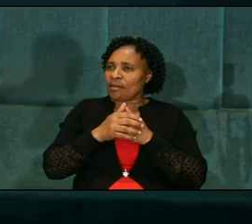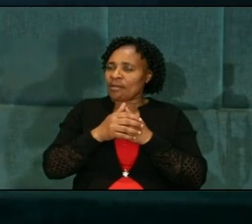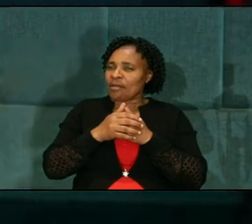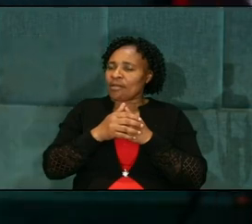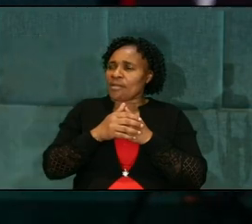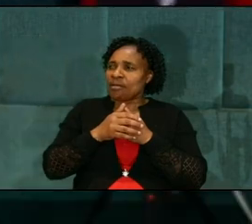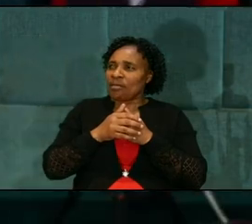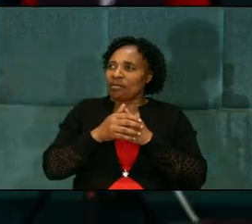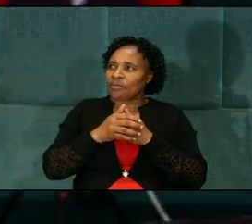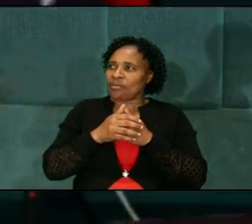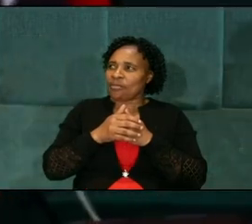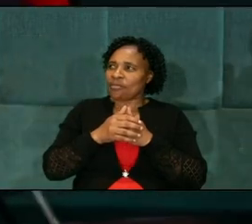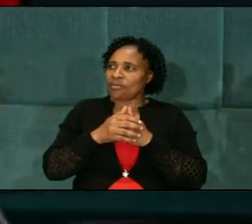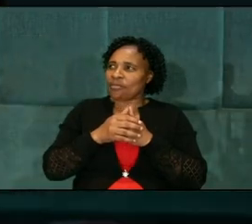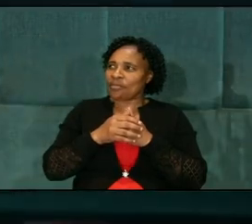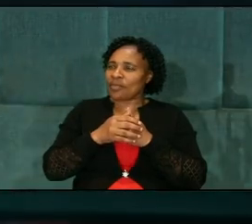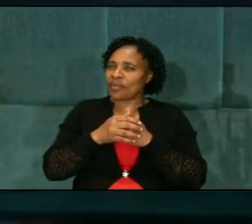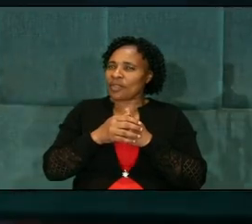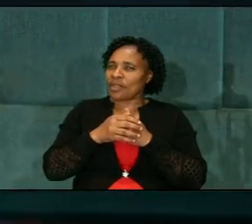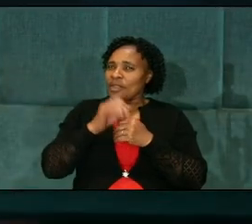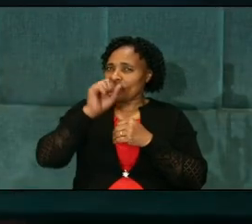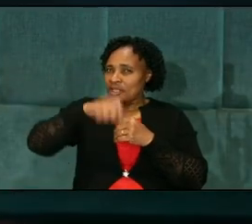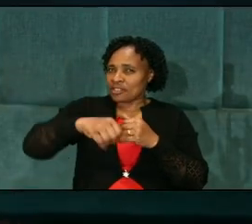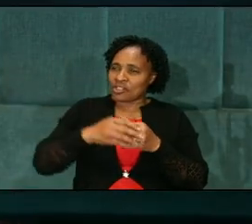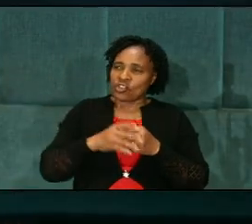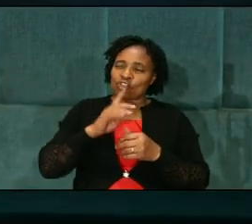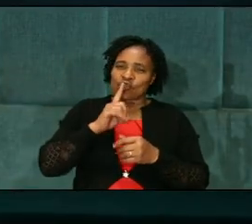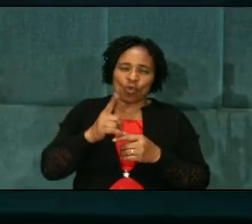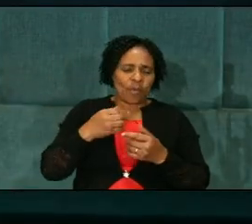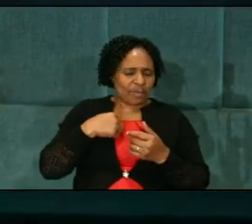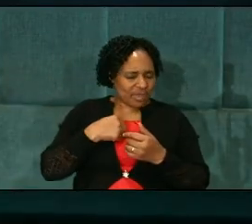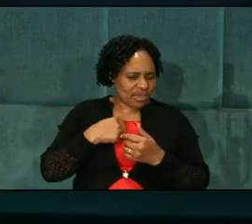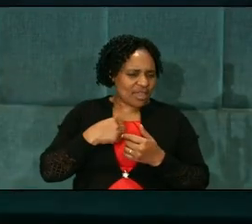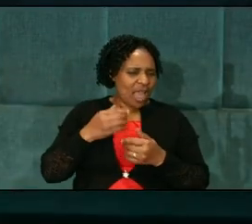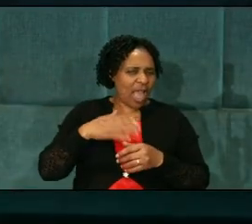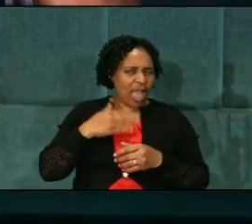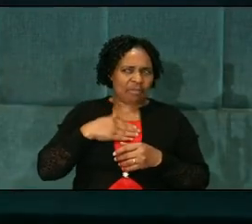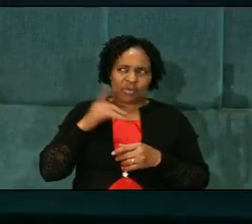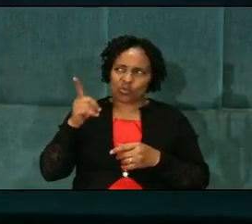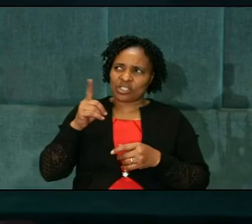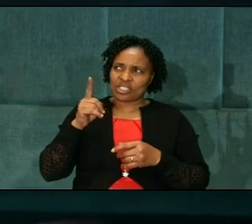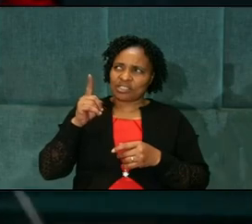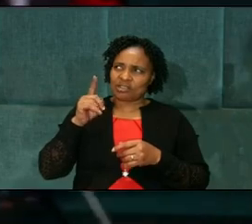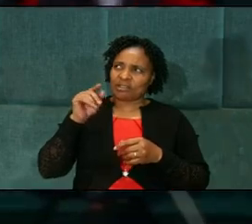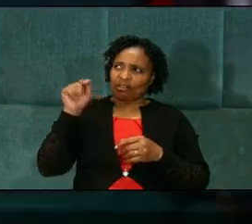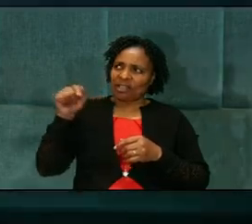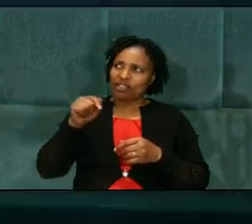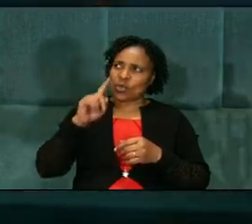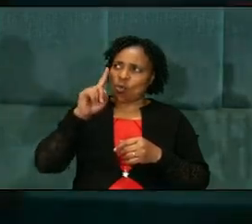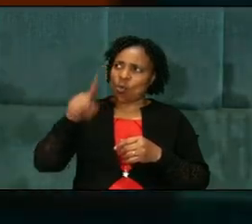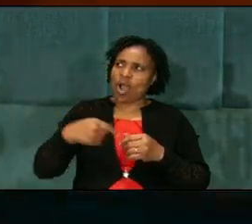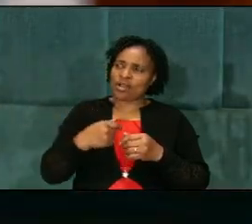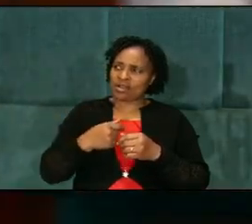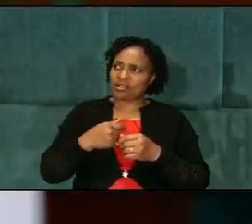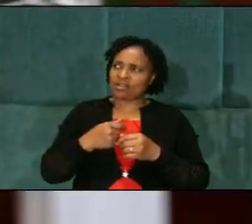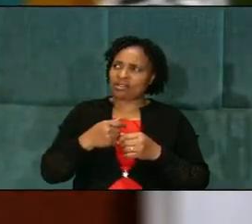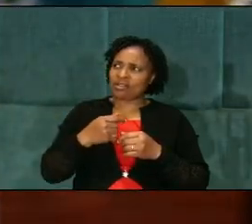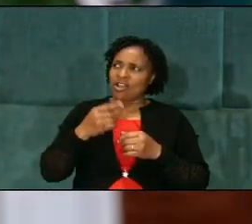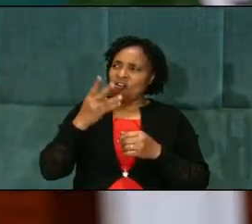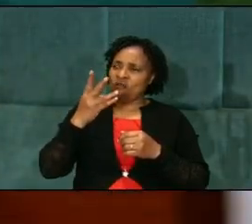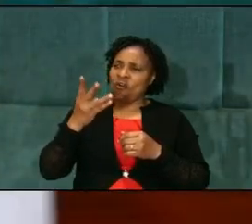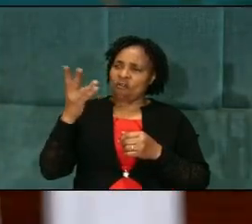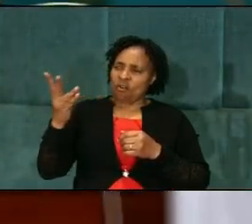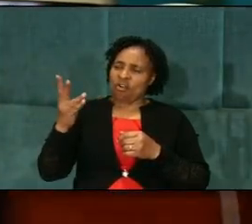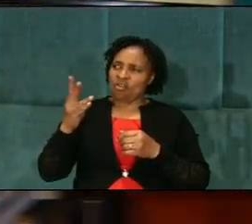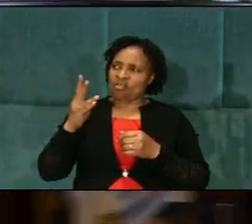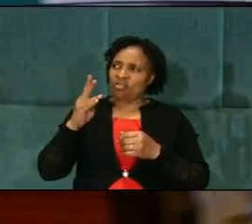literal. Yeah. So I was not happy with that figure, and I kept searching. Lord,